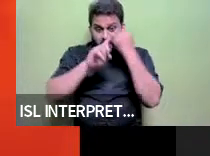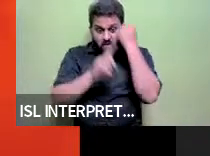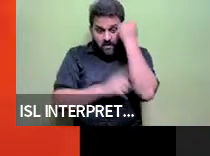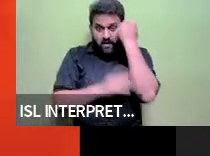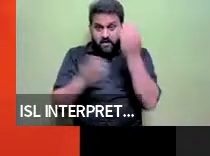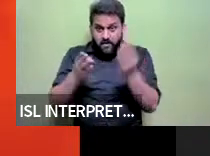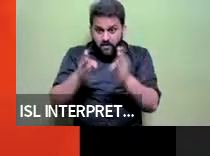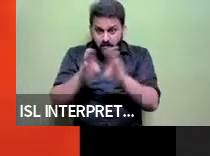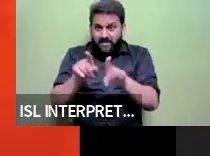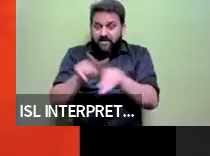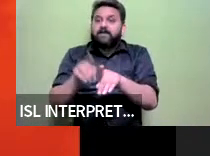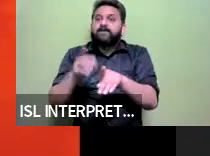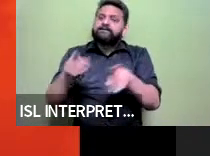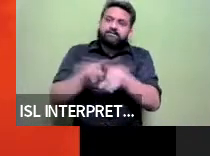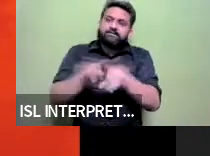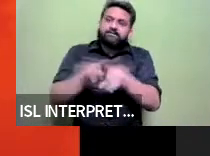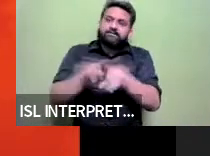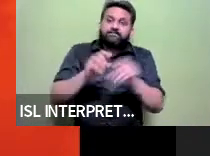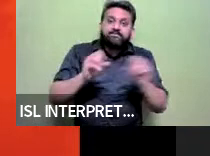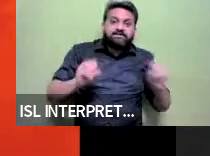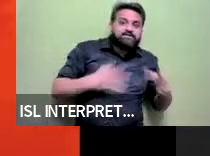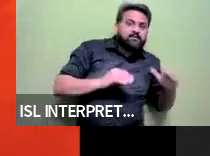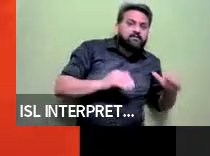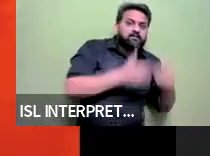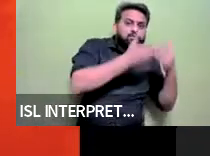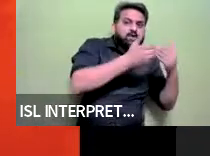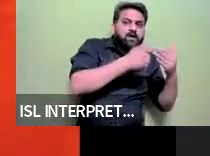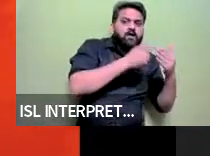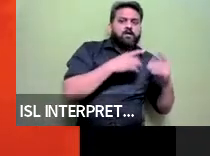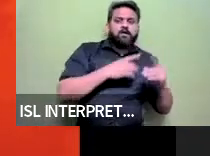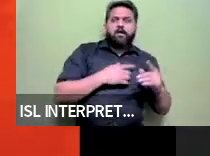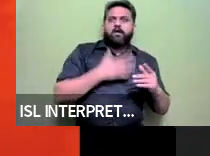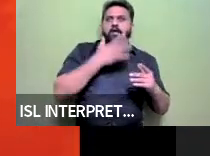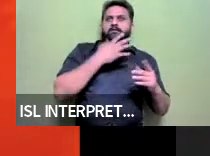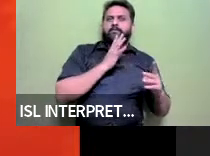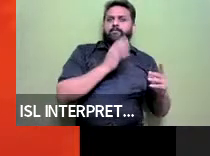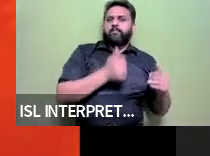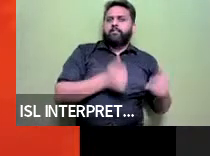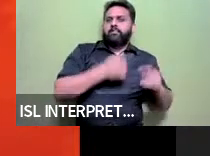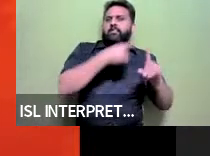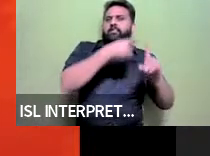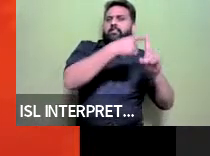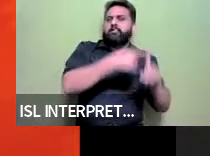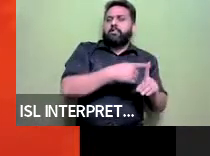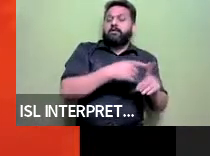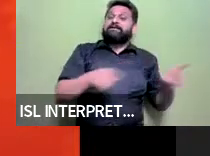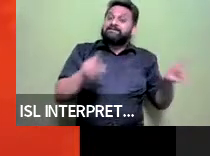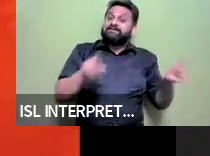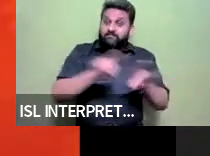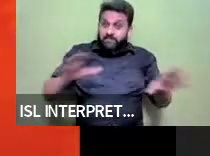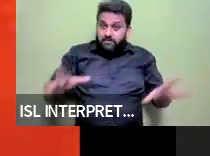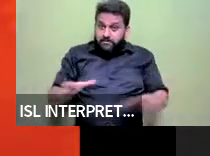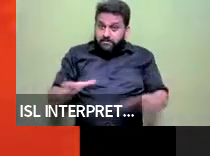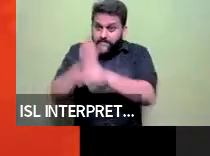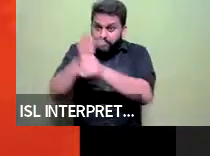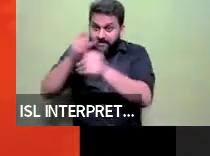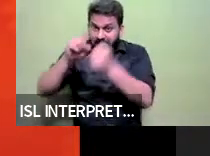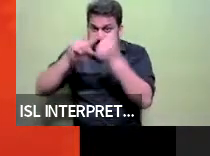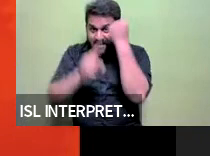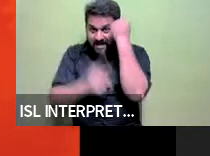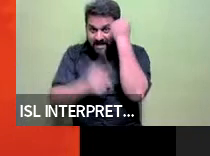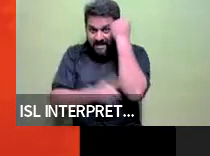introduction. Introduction gives the impression, and conclusion also maintains